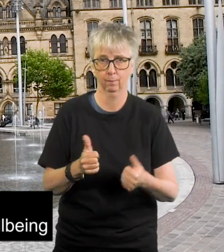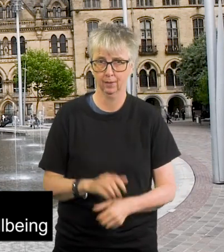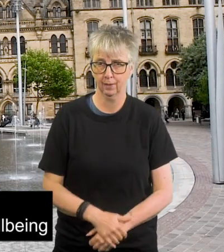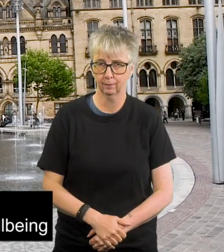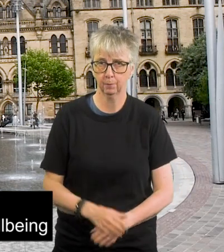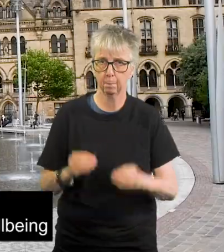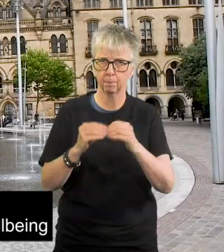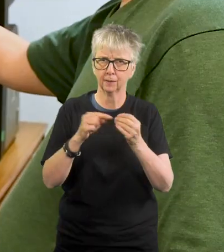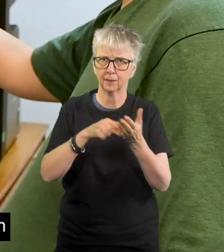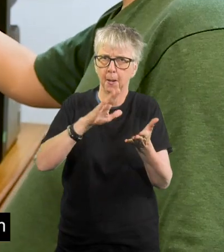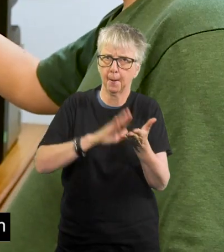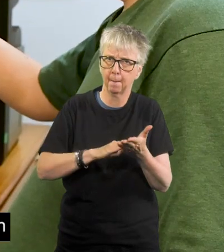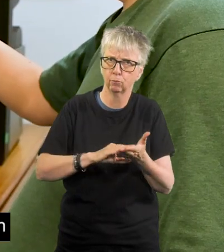Wellbeing